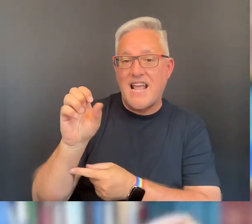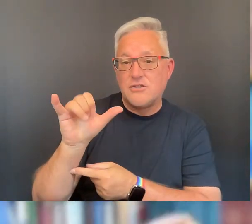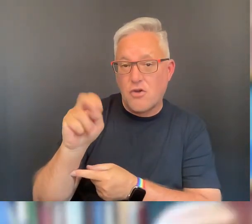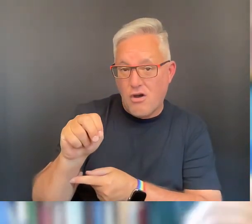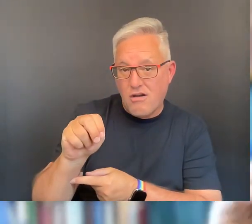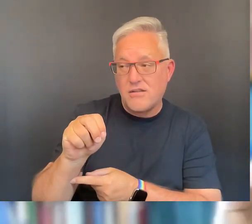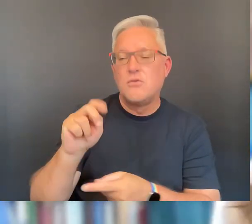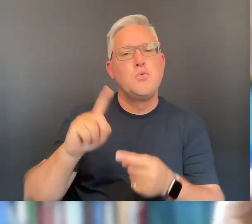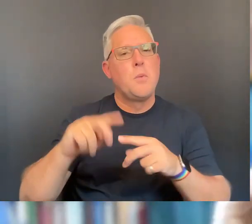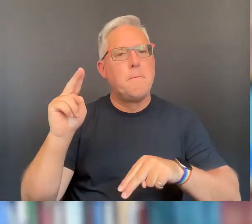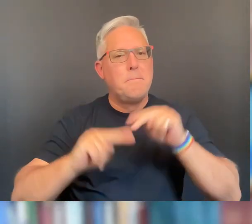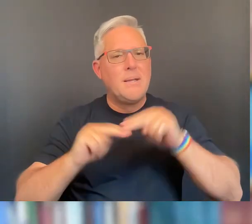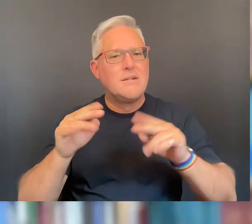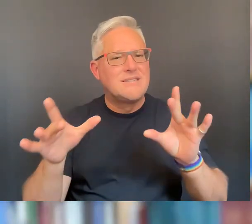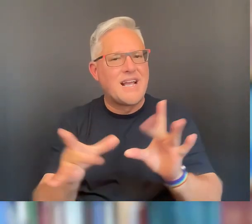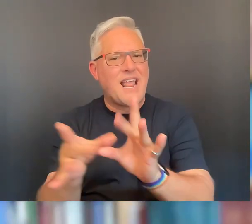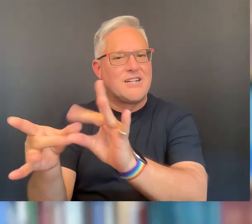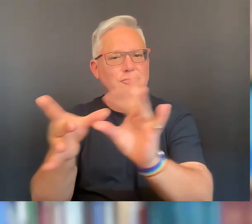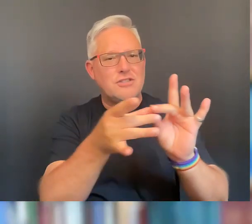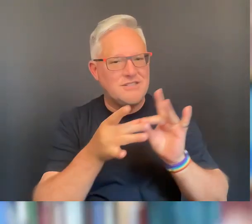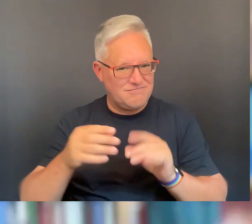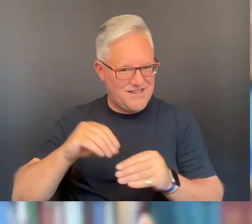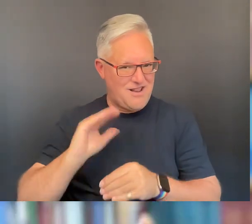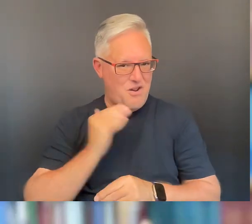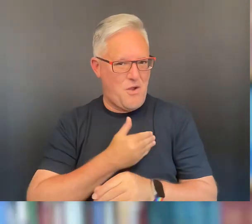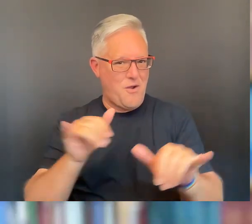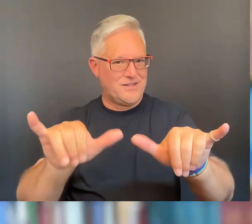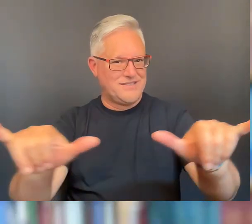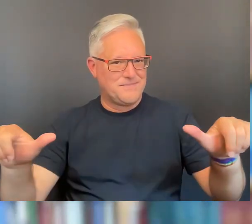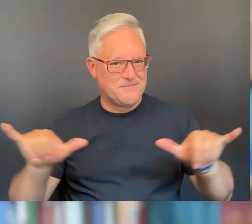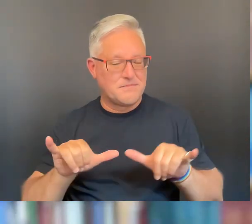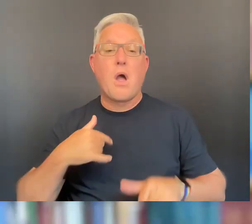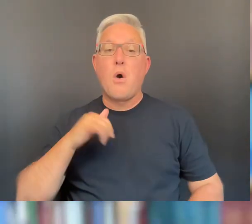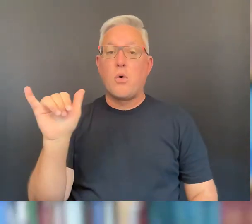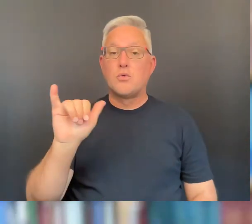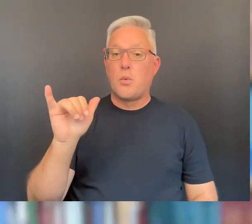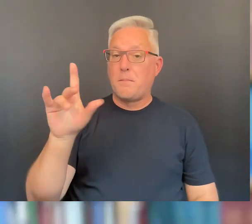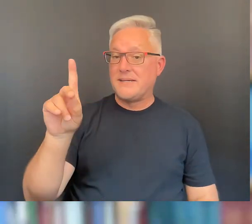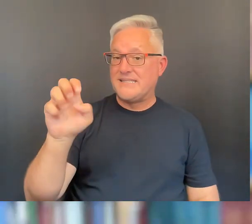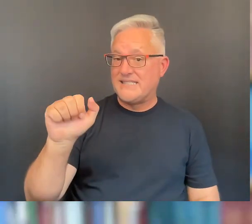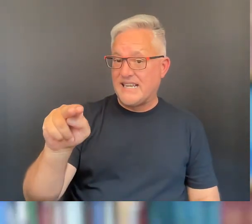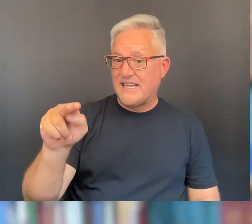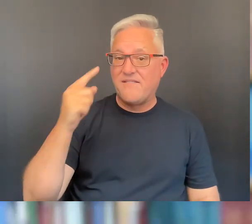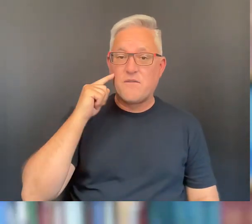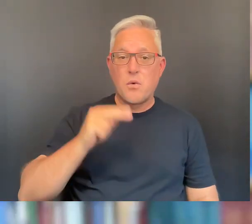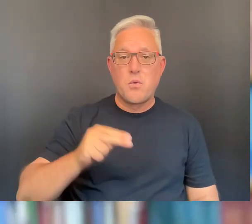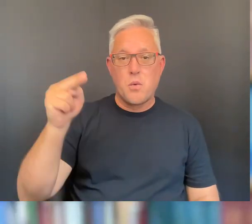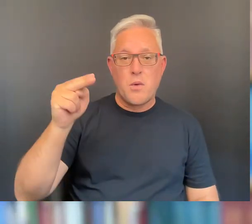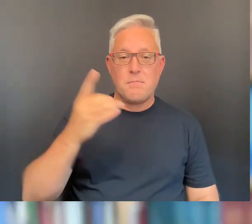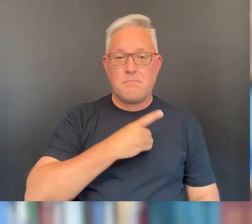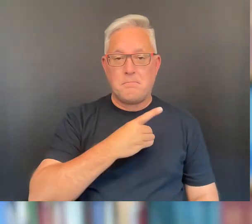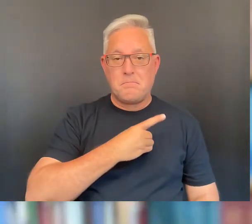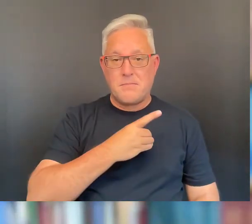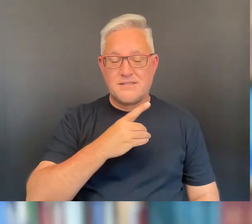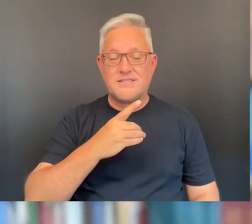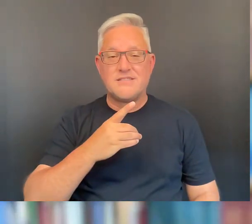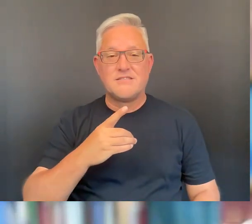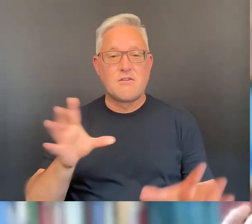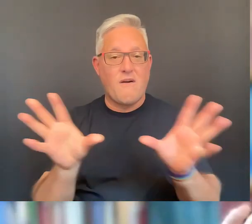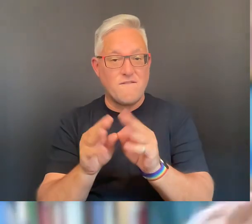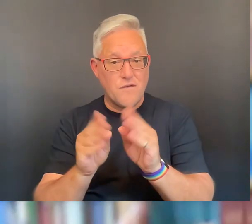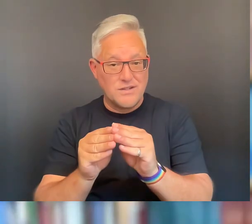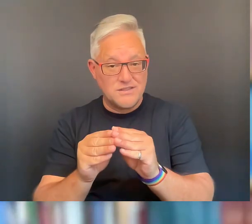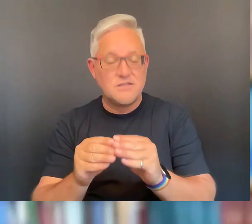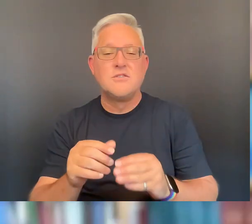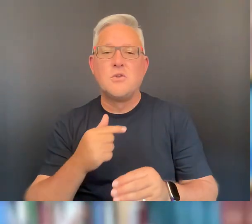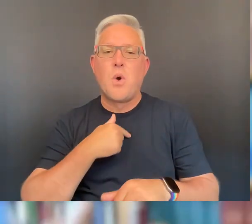building connections in our synod. I also serve as the dean of the North Minneapolis Conference. And so